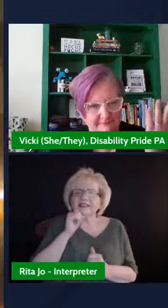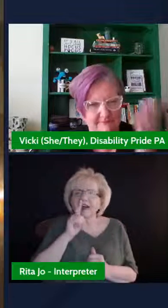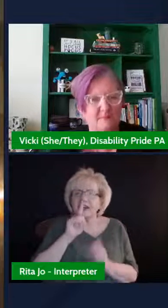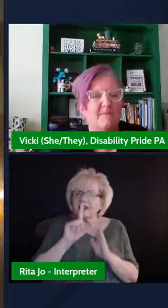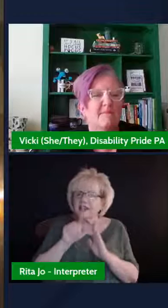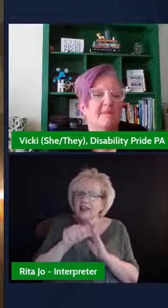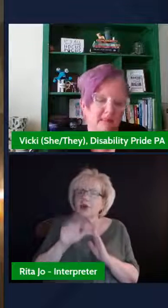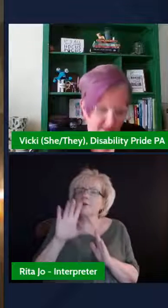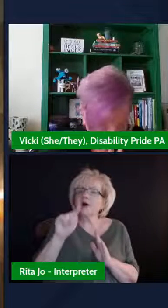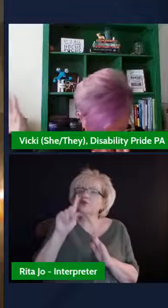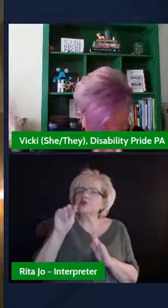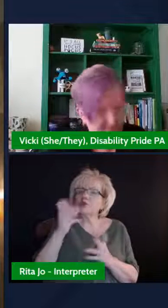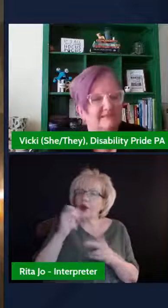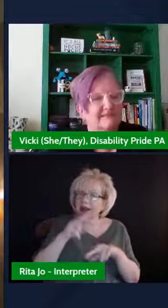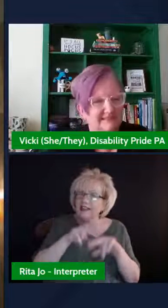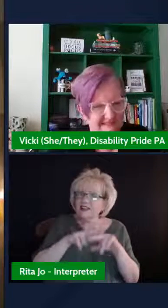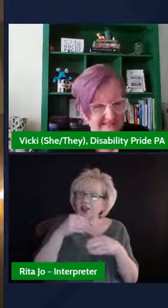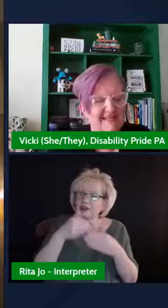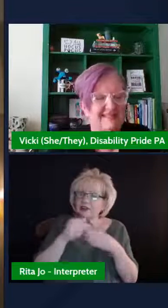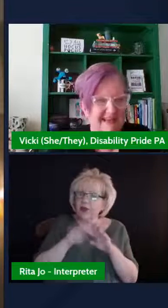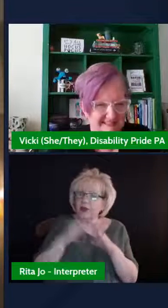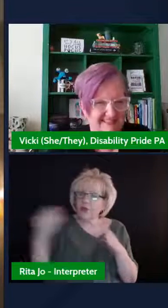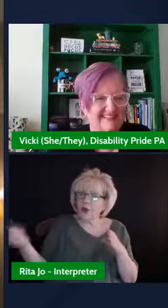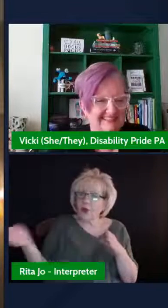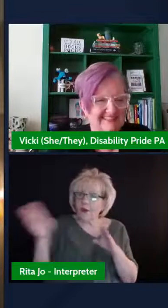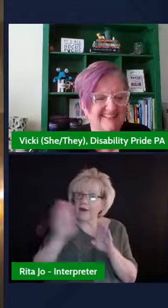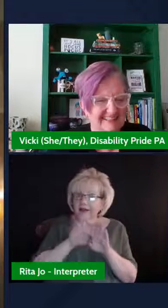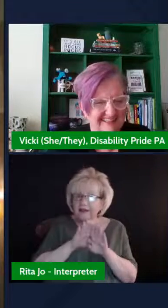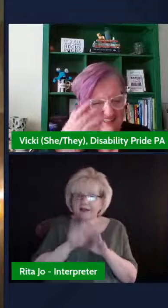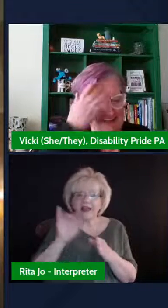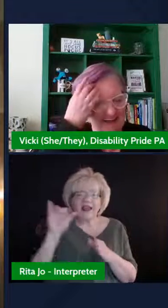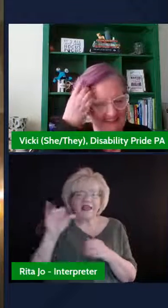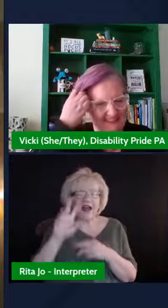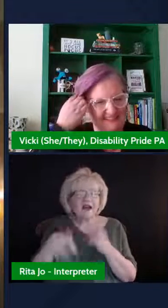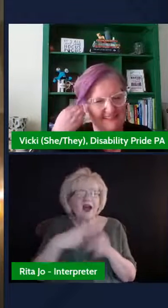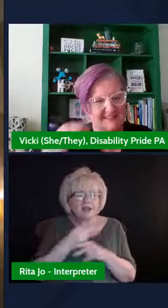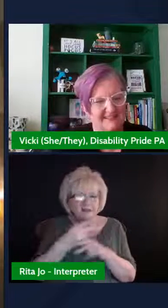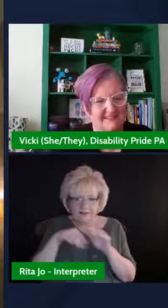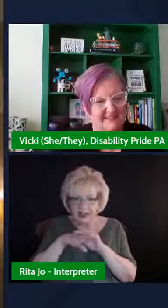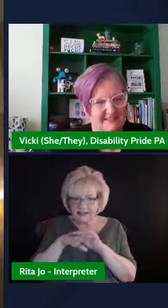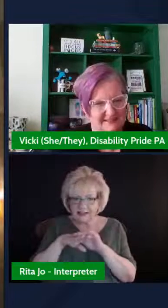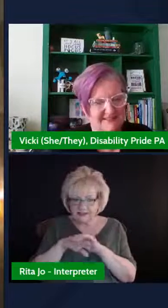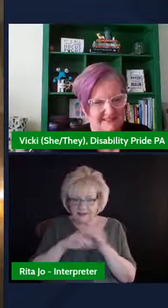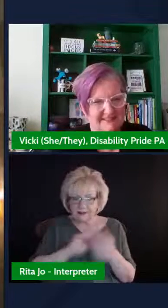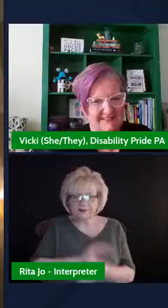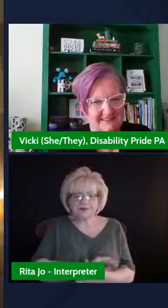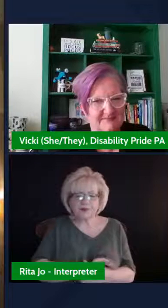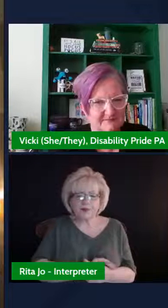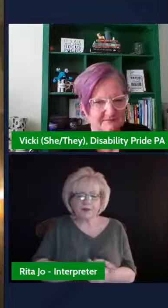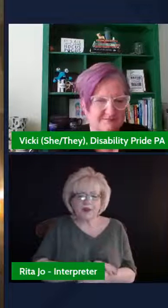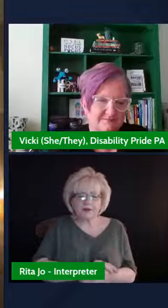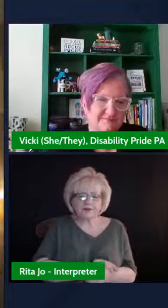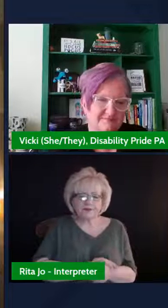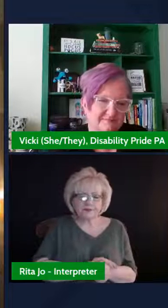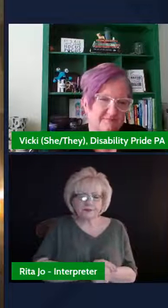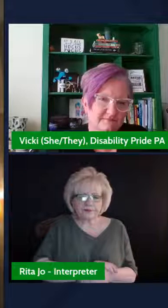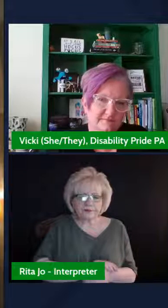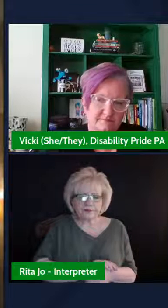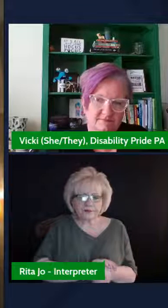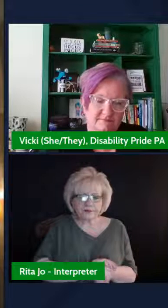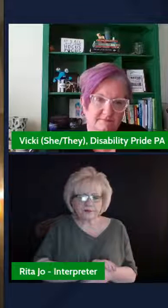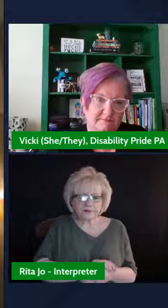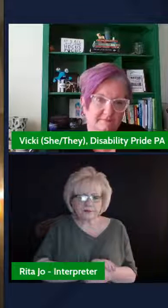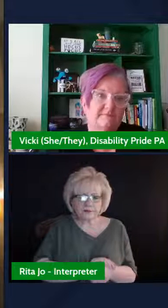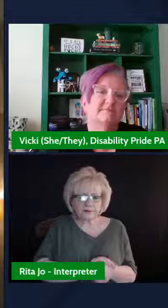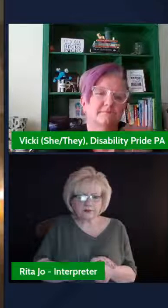like a chair by the door? Like that type of access need. Uh, Yes. and yeah, people are like, I want,